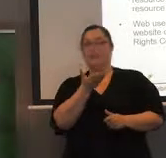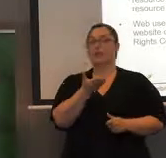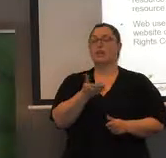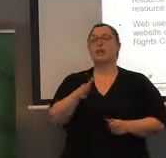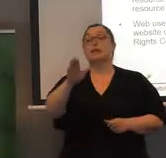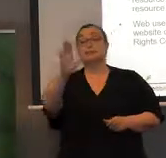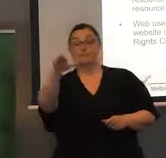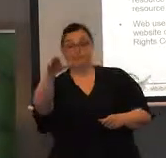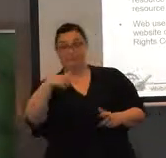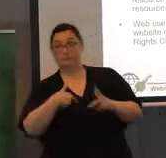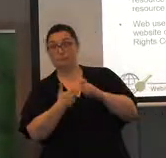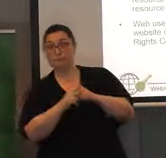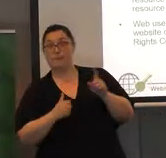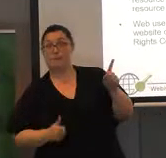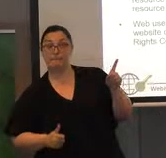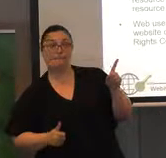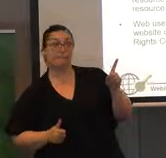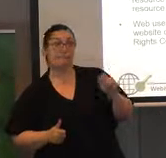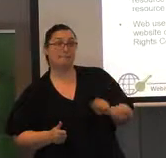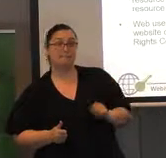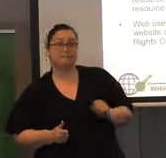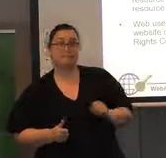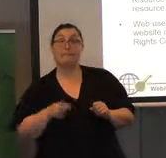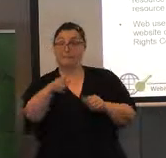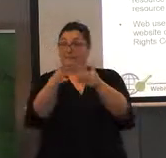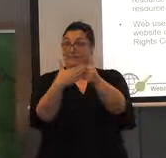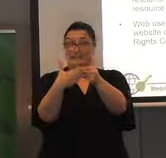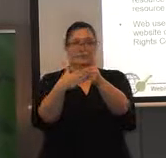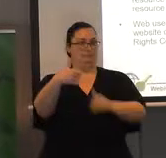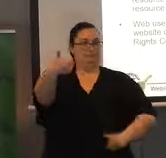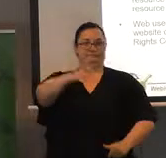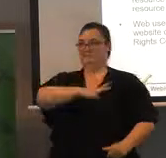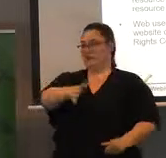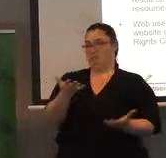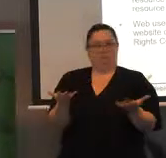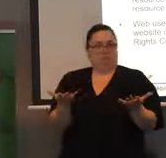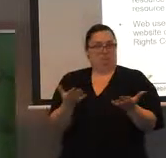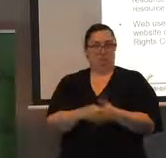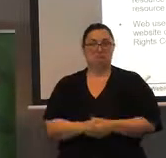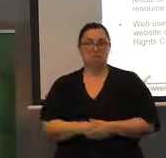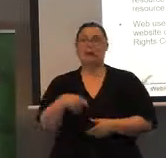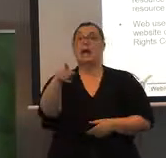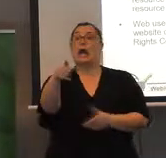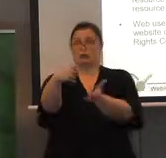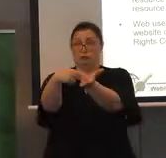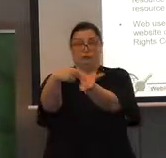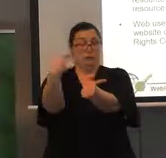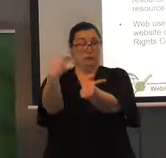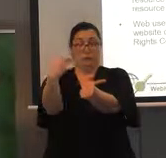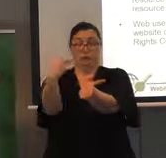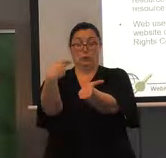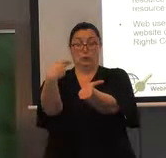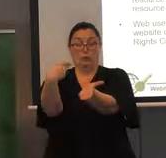website, they come to you and they say, I'm having a problem with your website. If you fix it, problem solved. If you